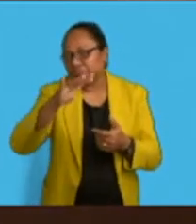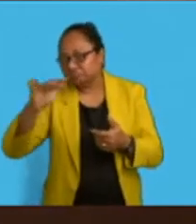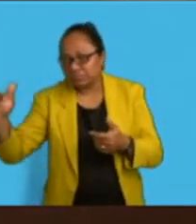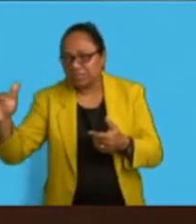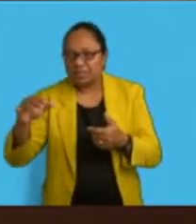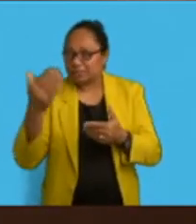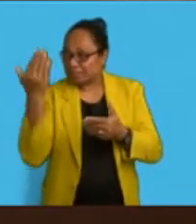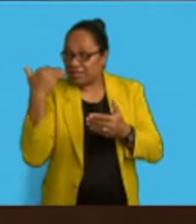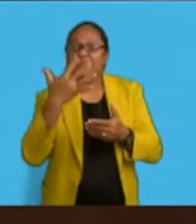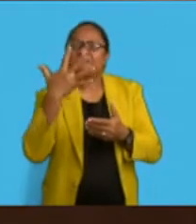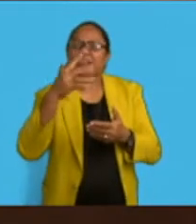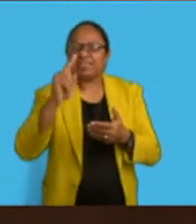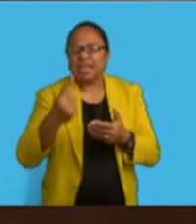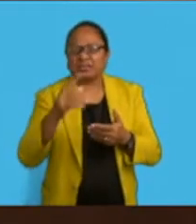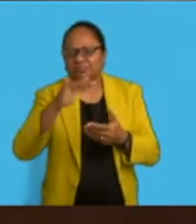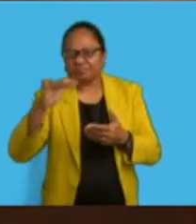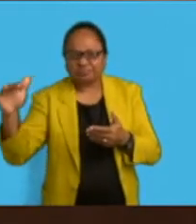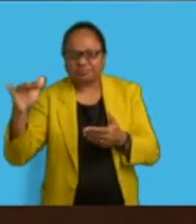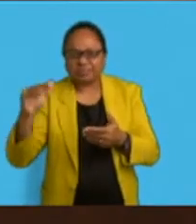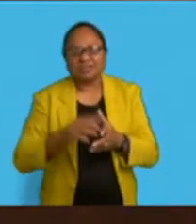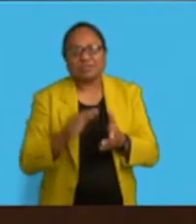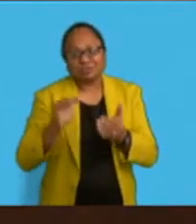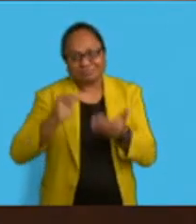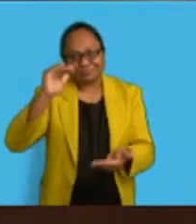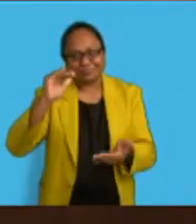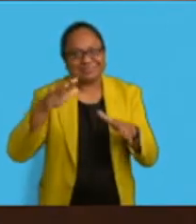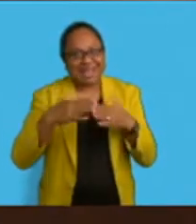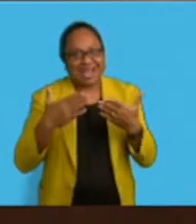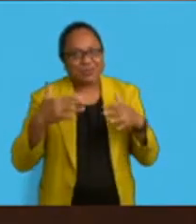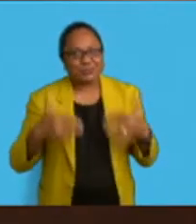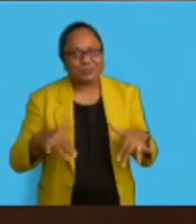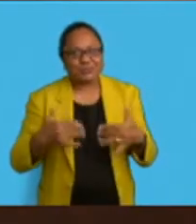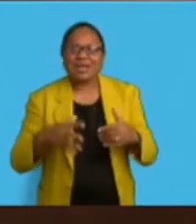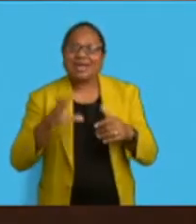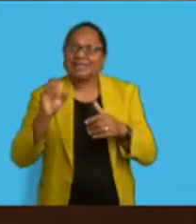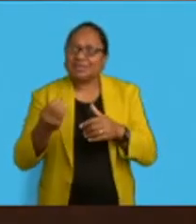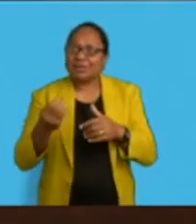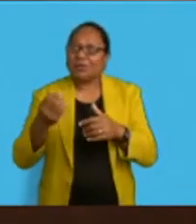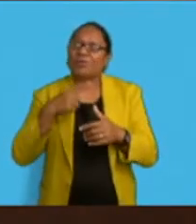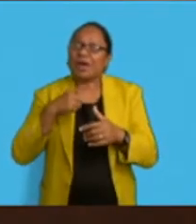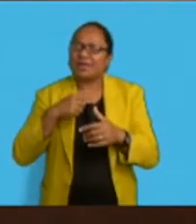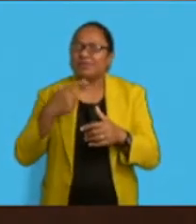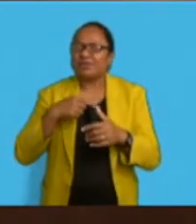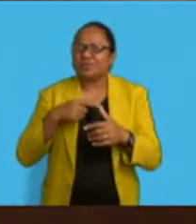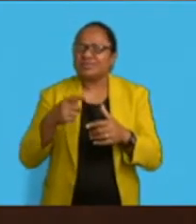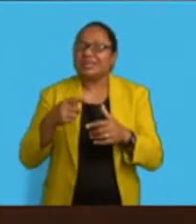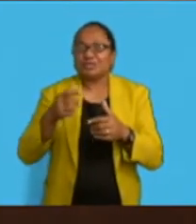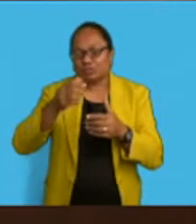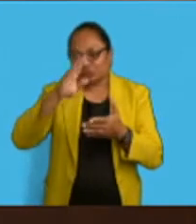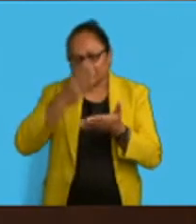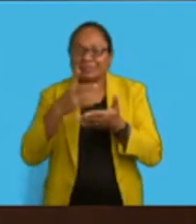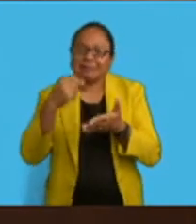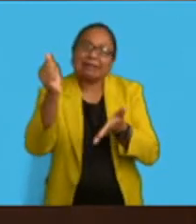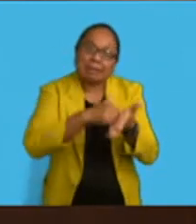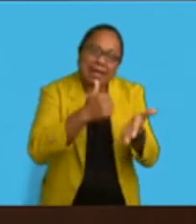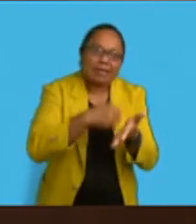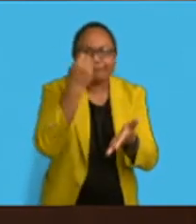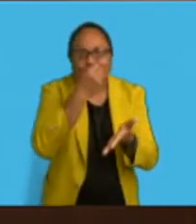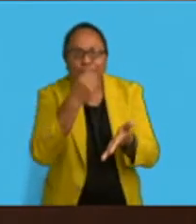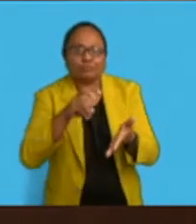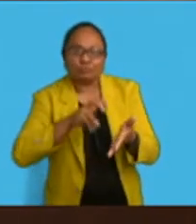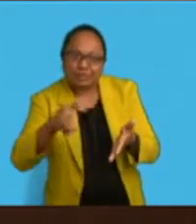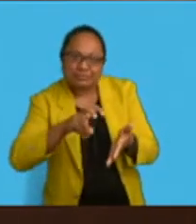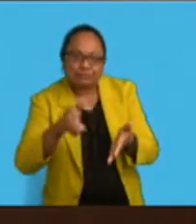current $5,736. This will allow the student to meet ongoing expenses, including meals, transportation